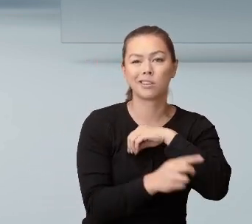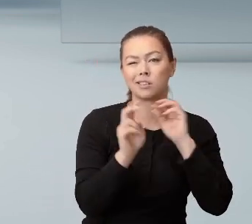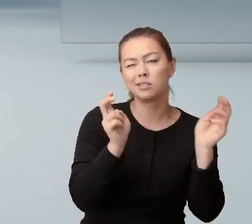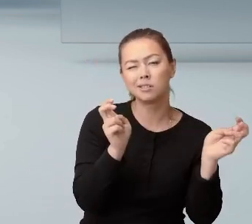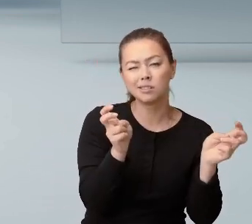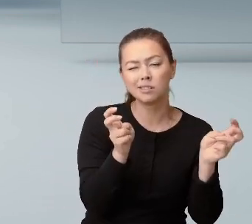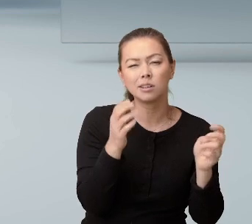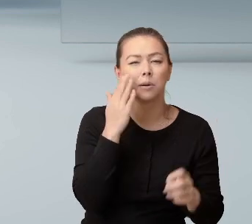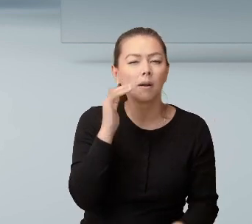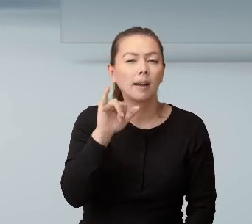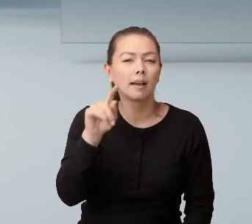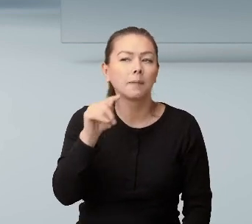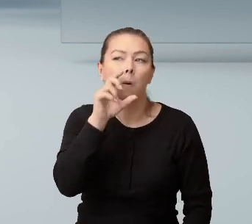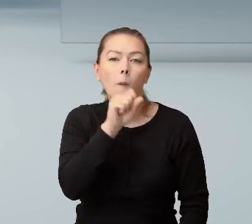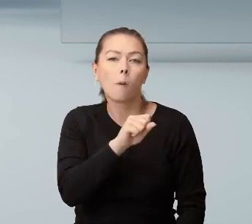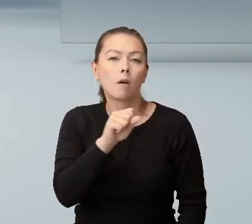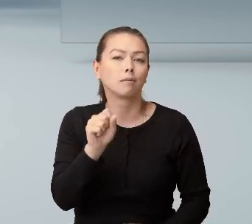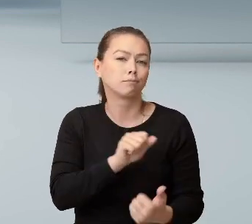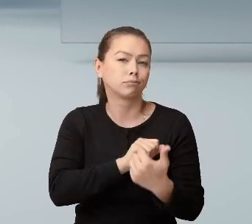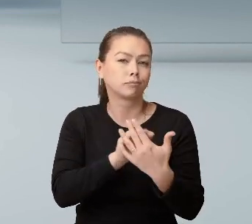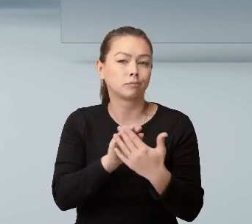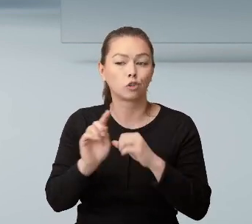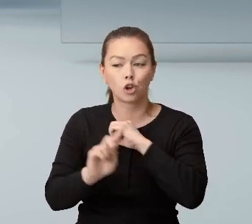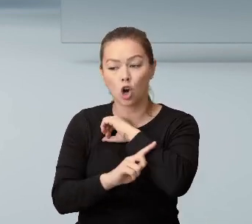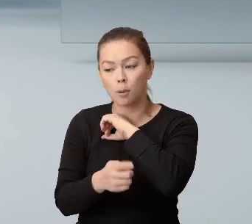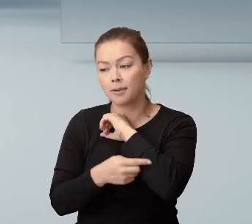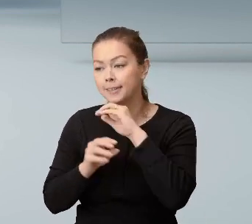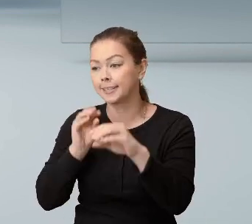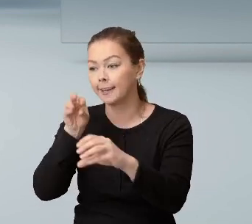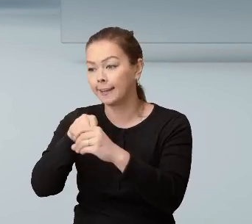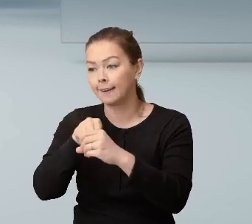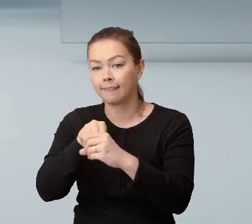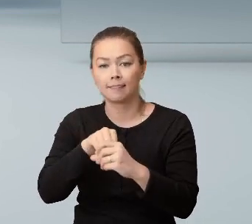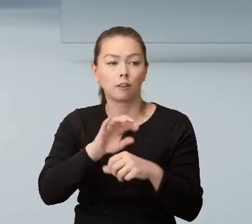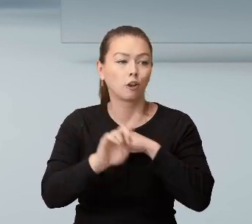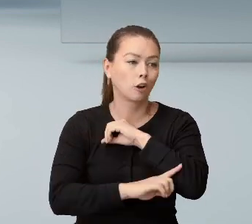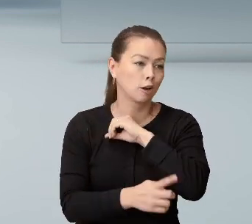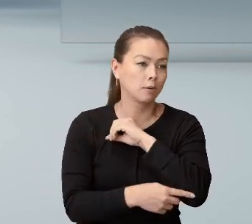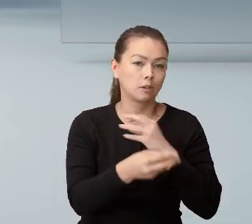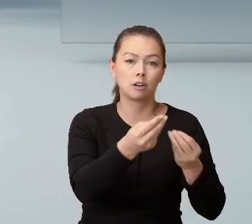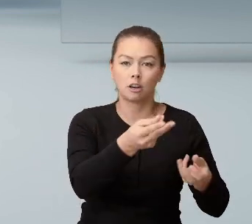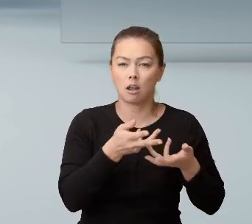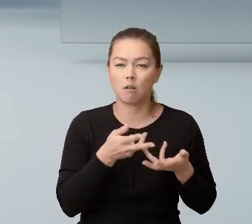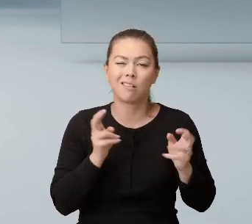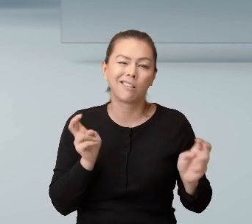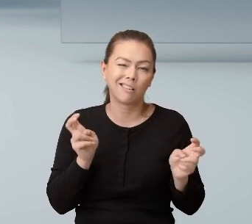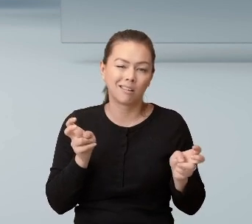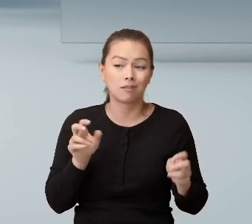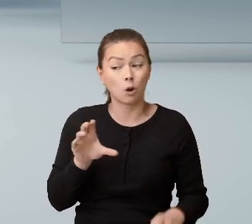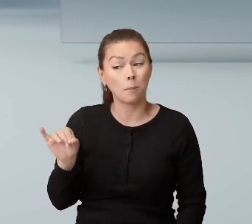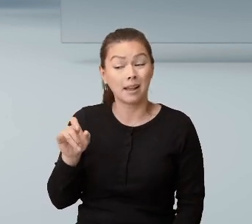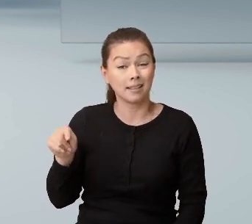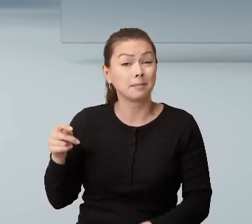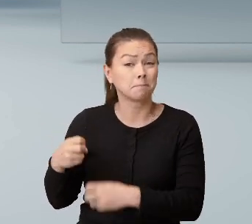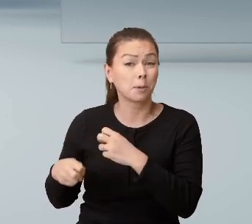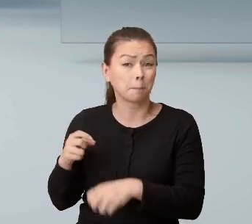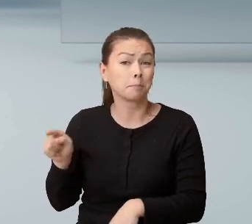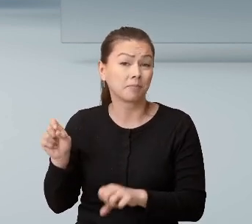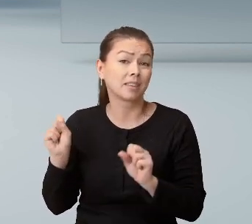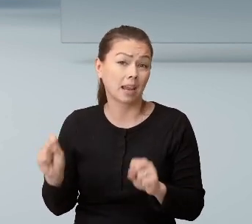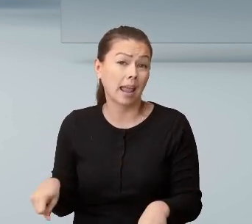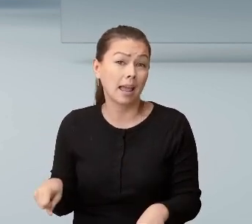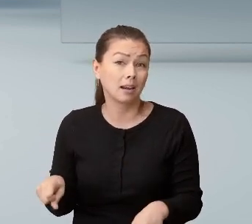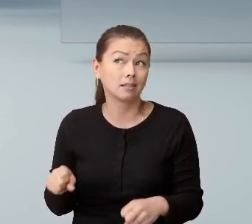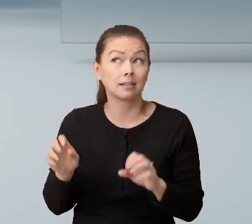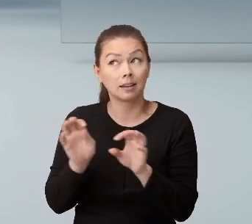that will definitely be the case with AI. It will also highlight a lot of those permissions issues as well. So